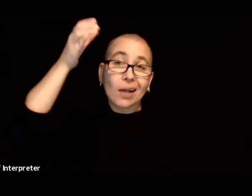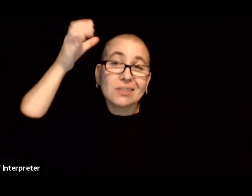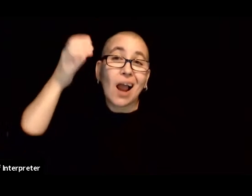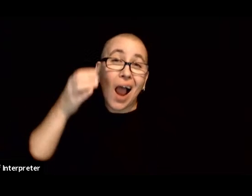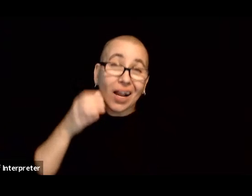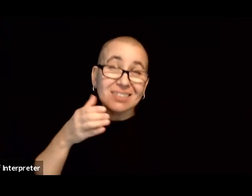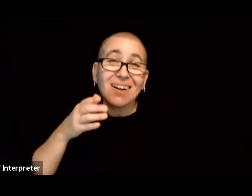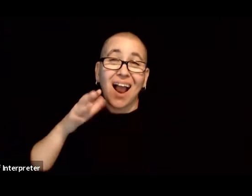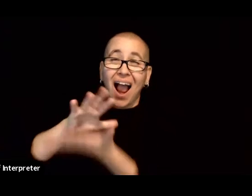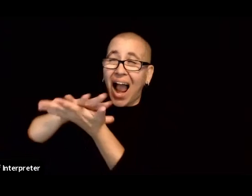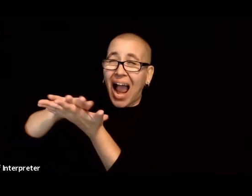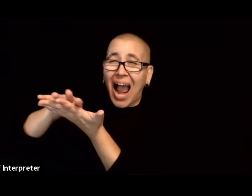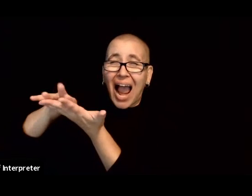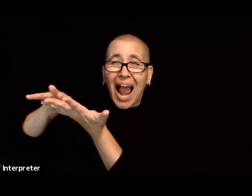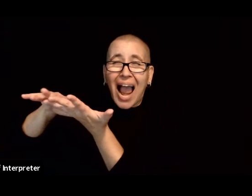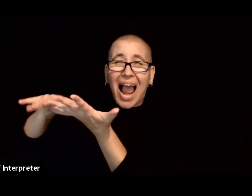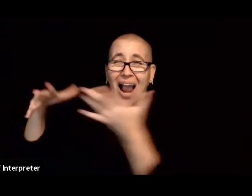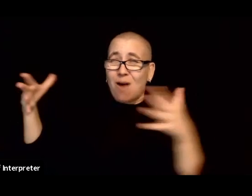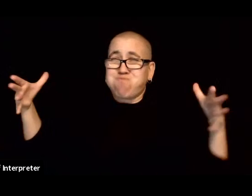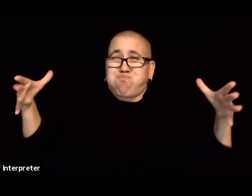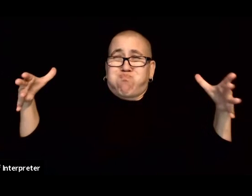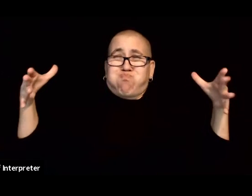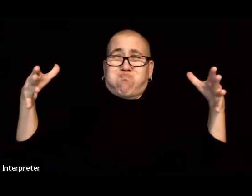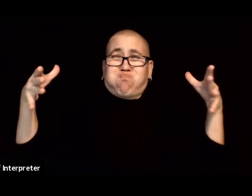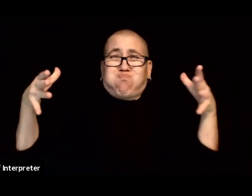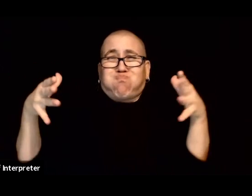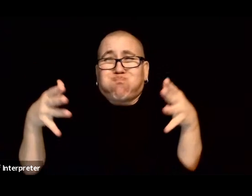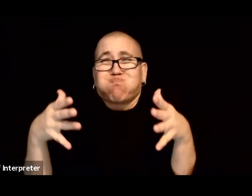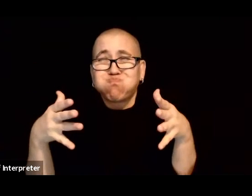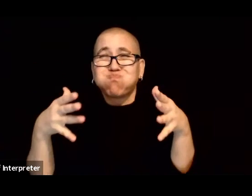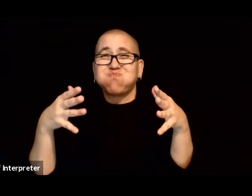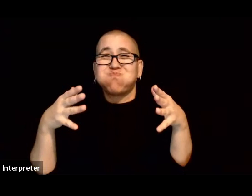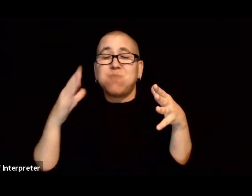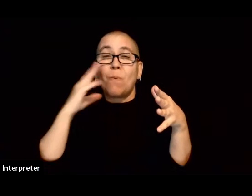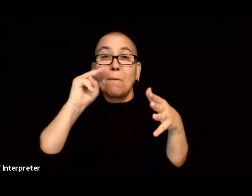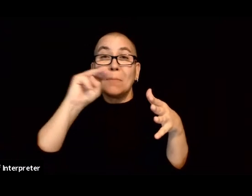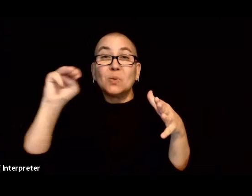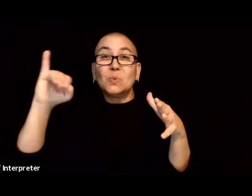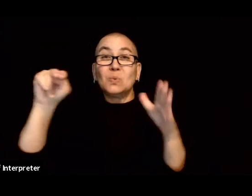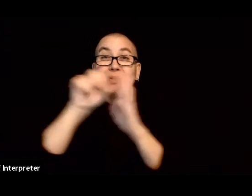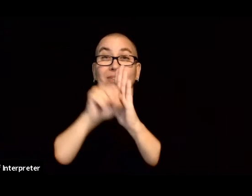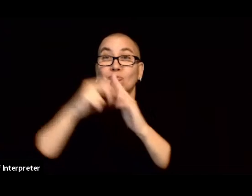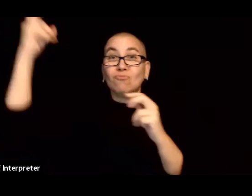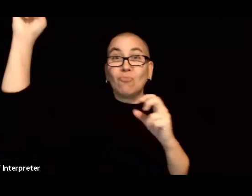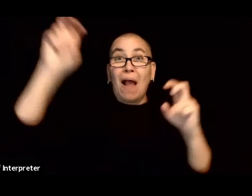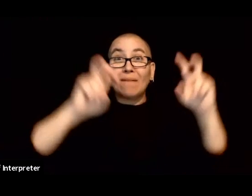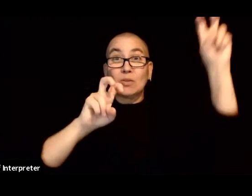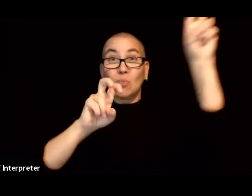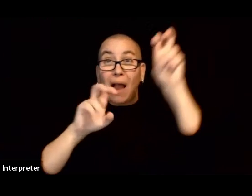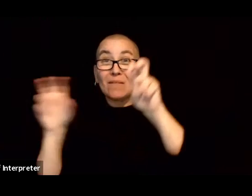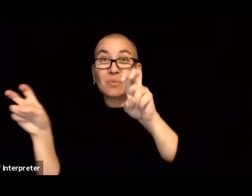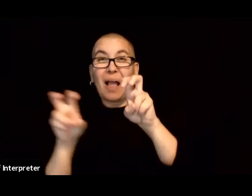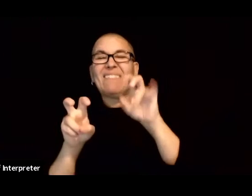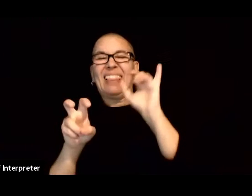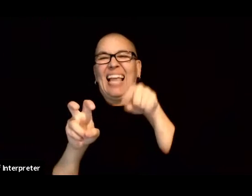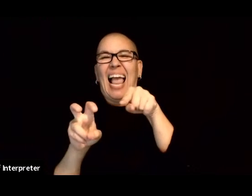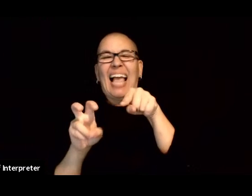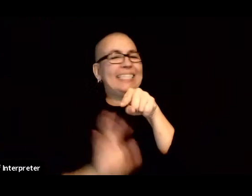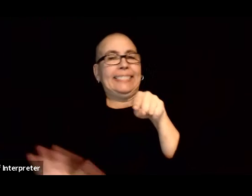state and catch up, this is probably not the time to do that. You probably want to think about a much more